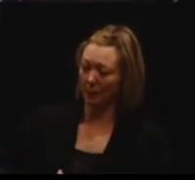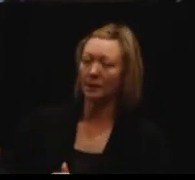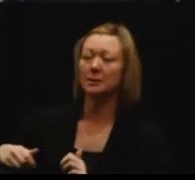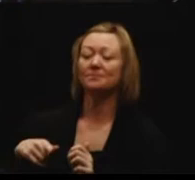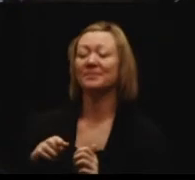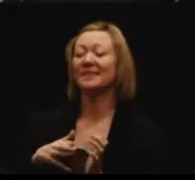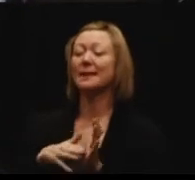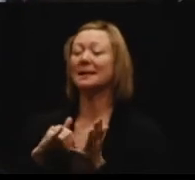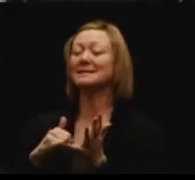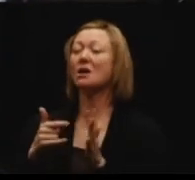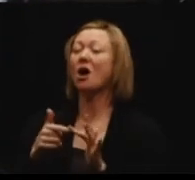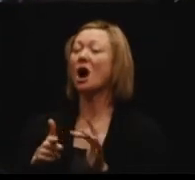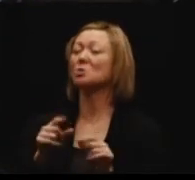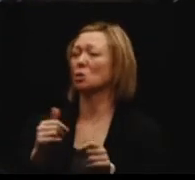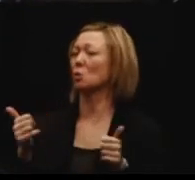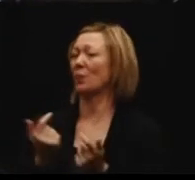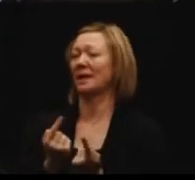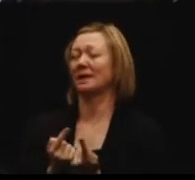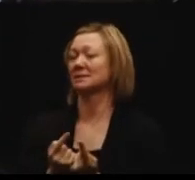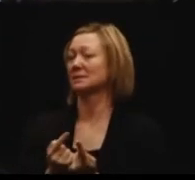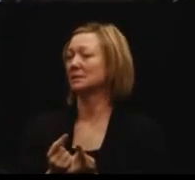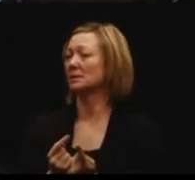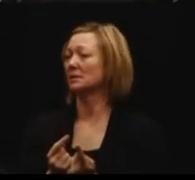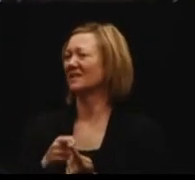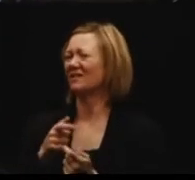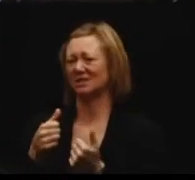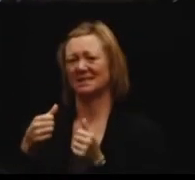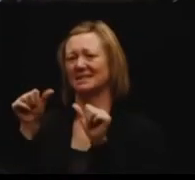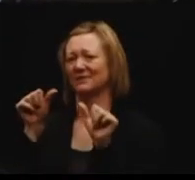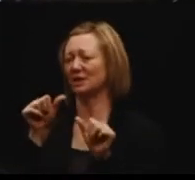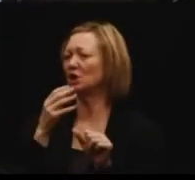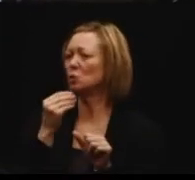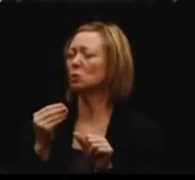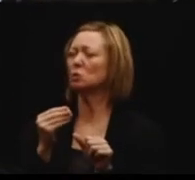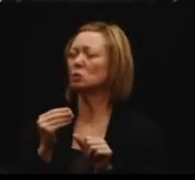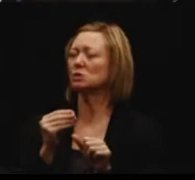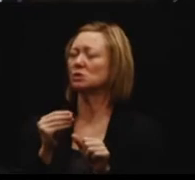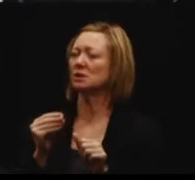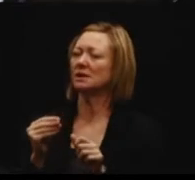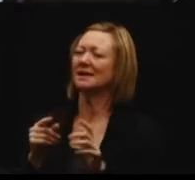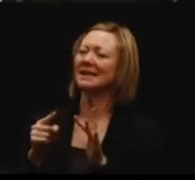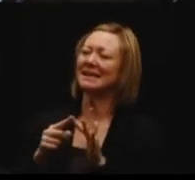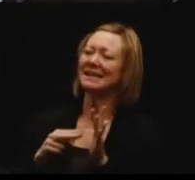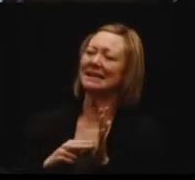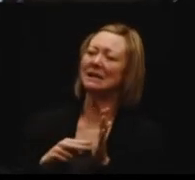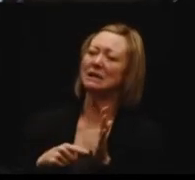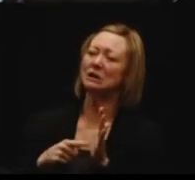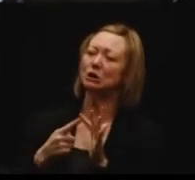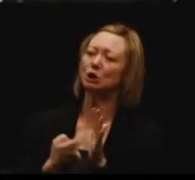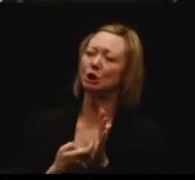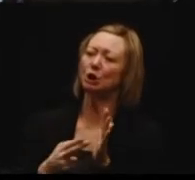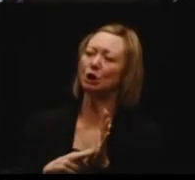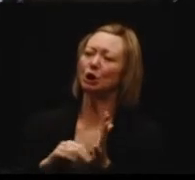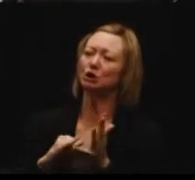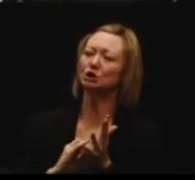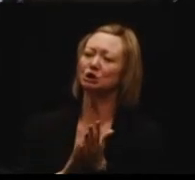are doing some good things in that space. That we've very successfully used the internship program. Sadly, it only runs for